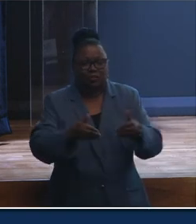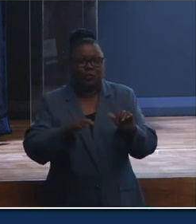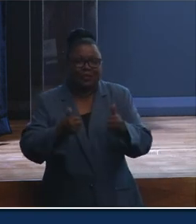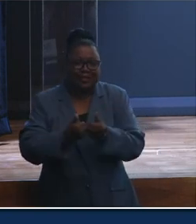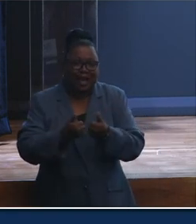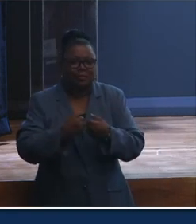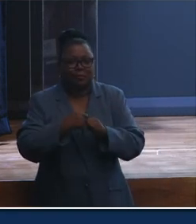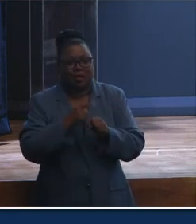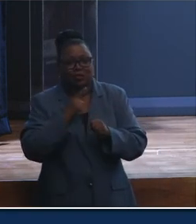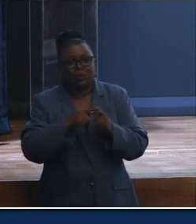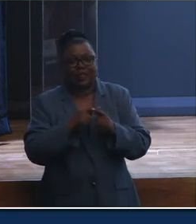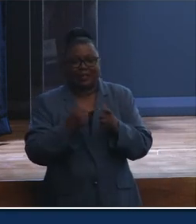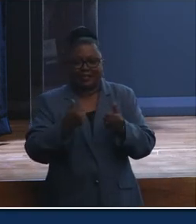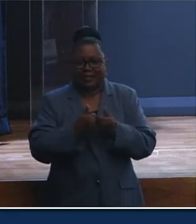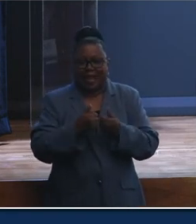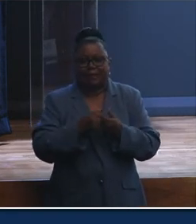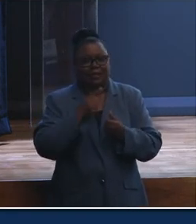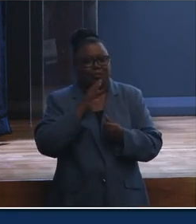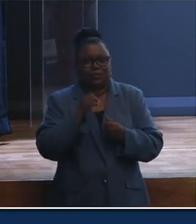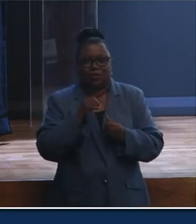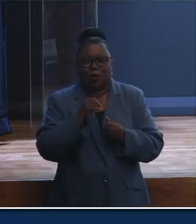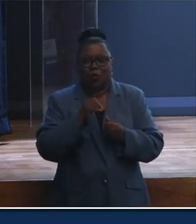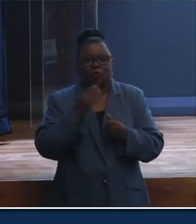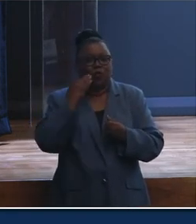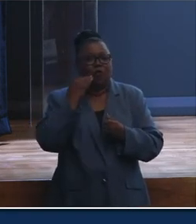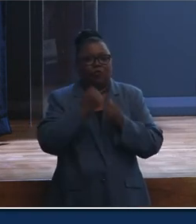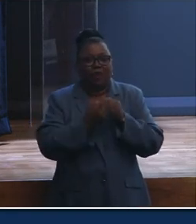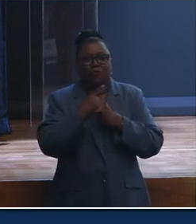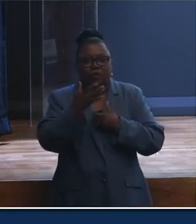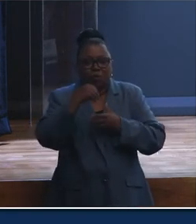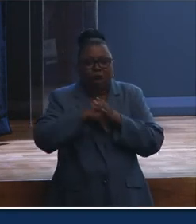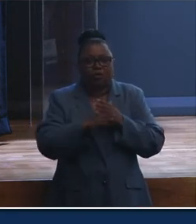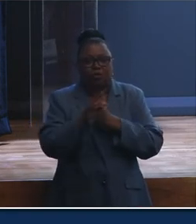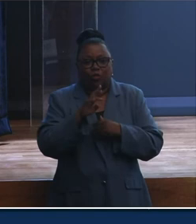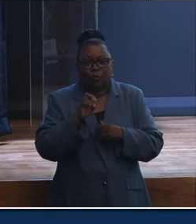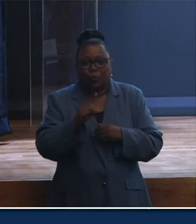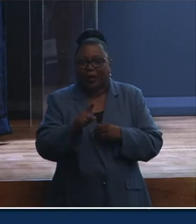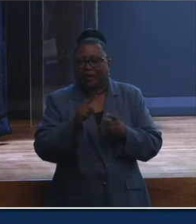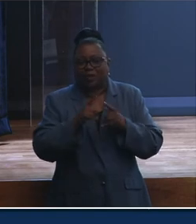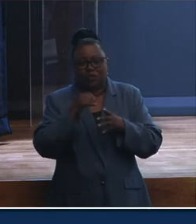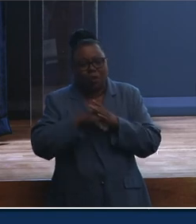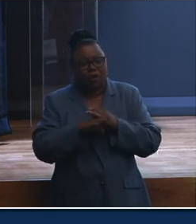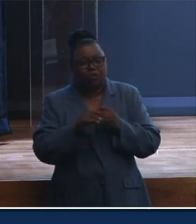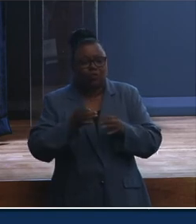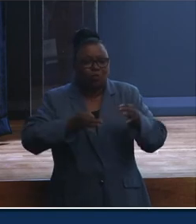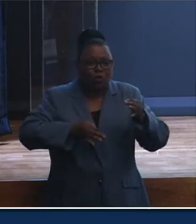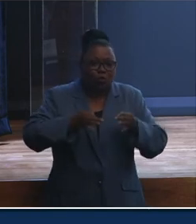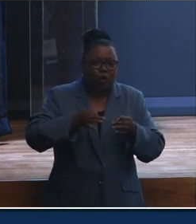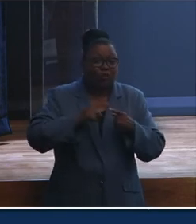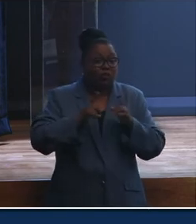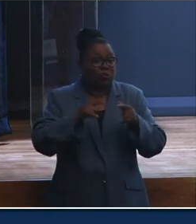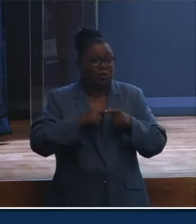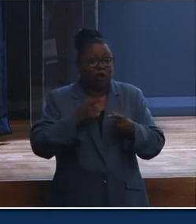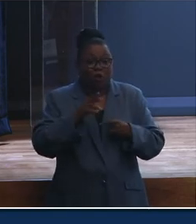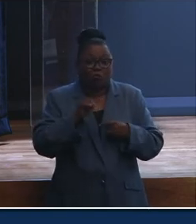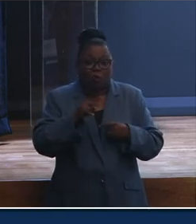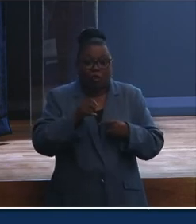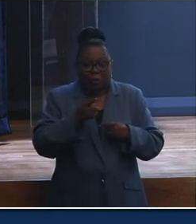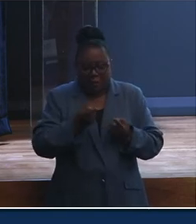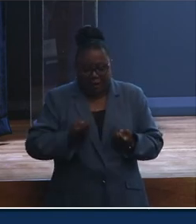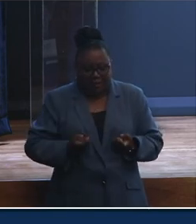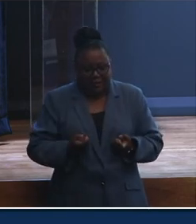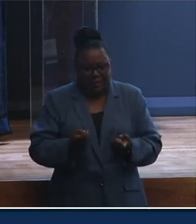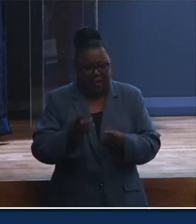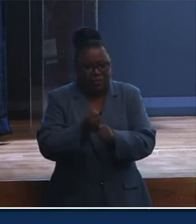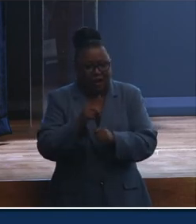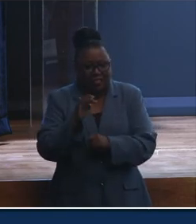game and making sure that this game is known that it is for everyone when you walk into a rink or you walk into a court or you put on rollerblades and you grab that stick